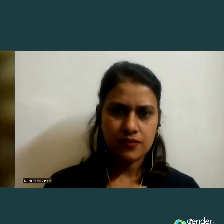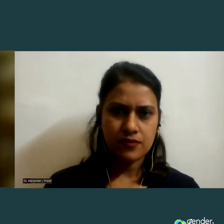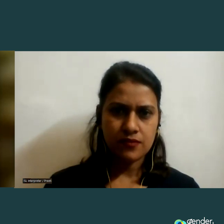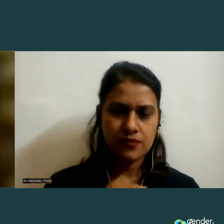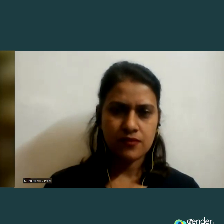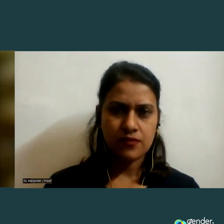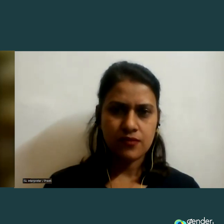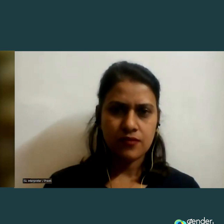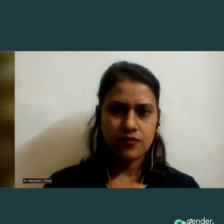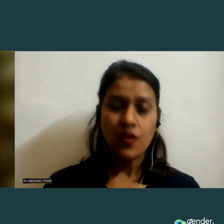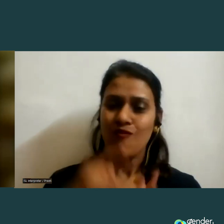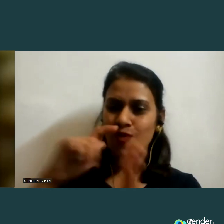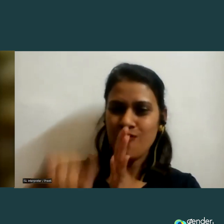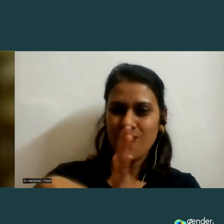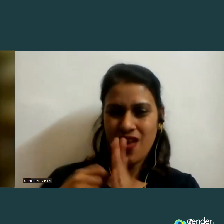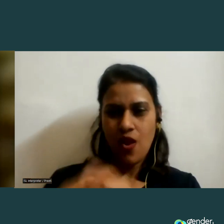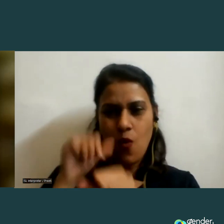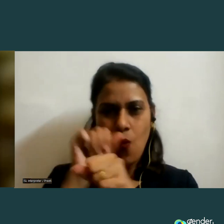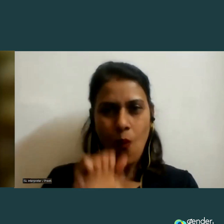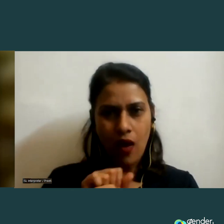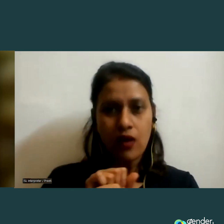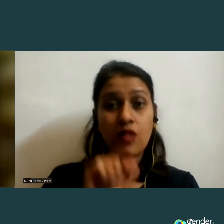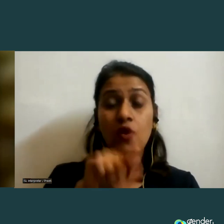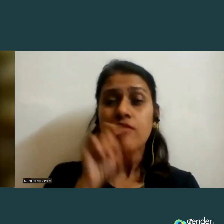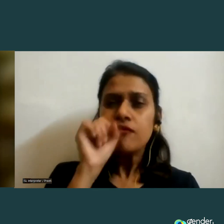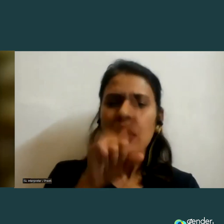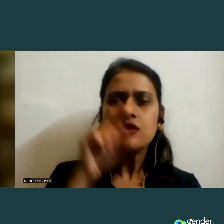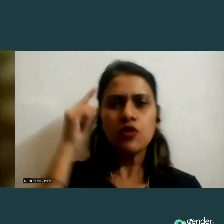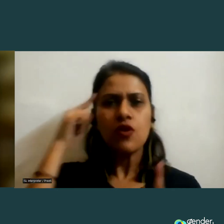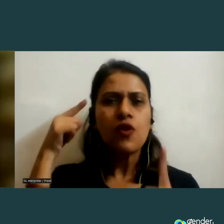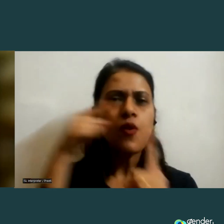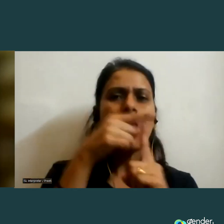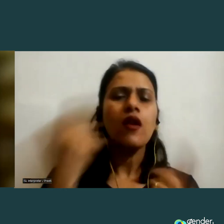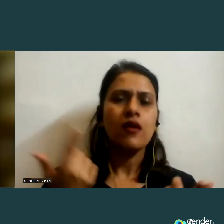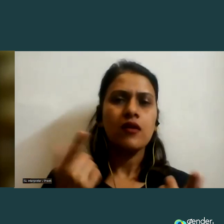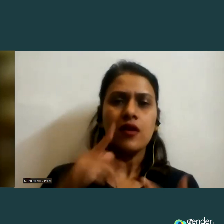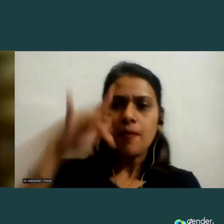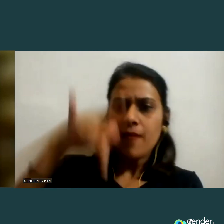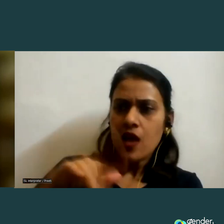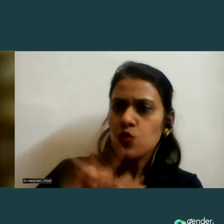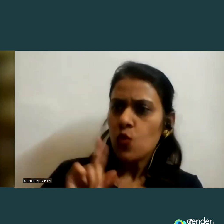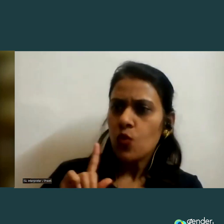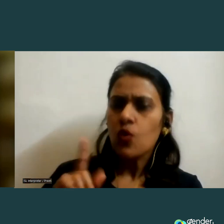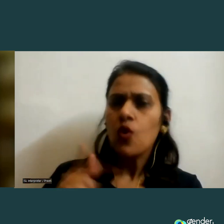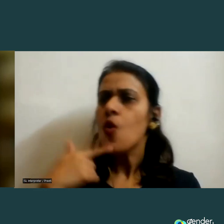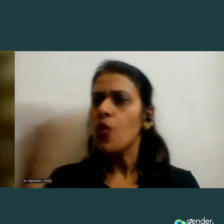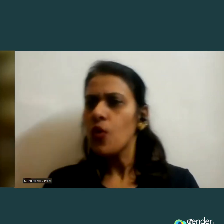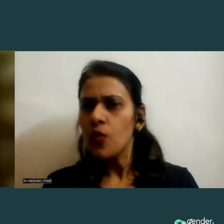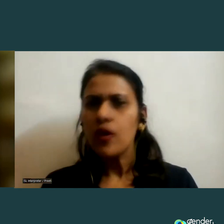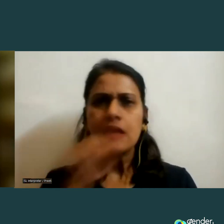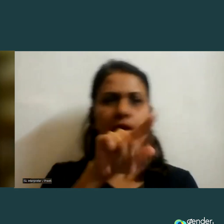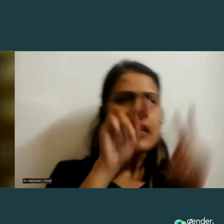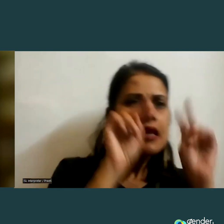gender equality, this idea of looking at what is the context, where are you situated, who is there, how are they located, what are their